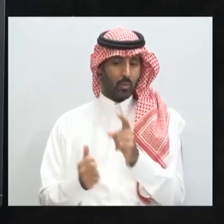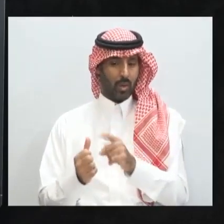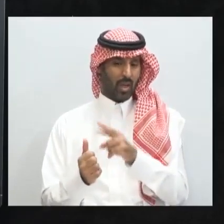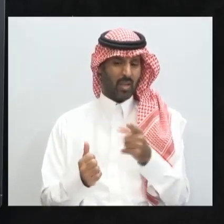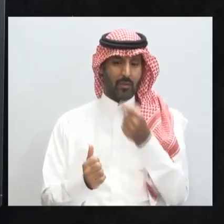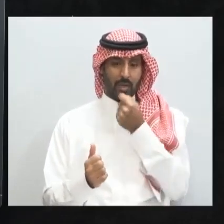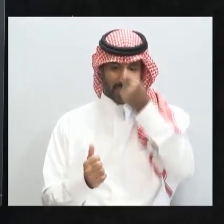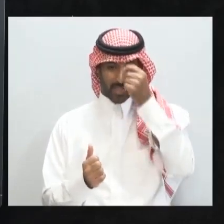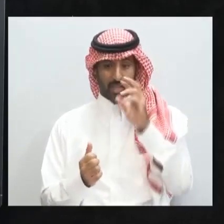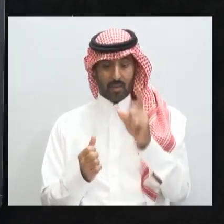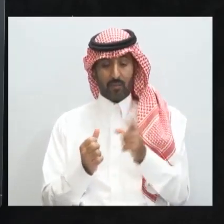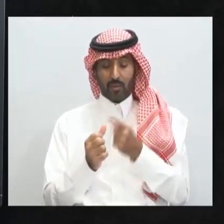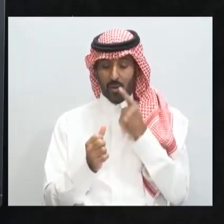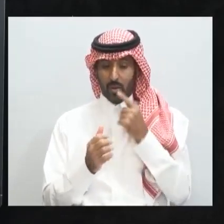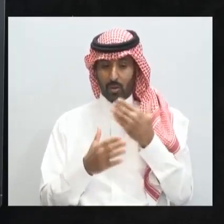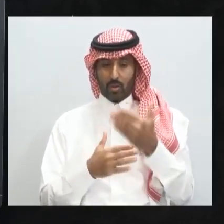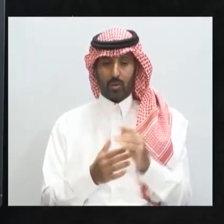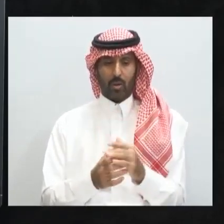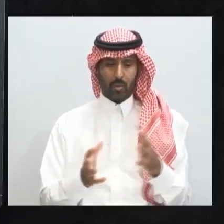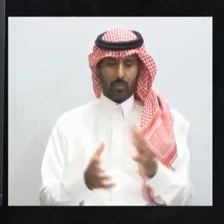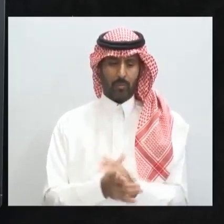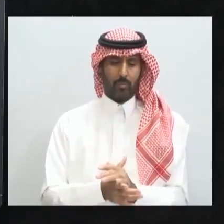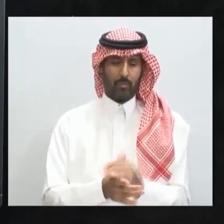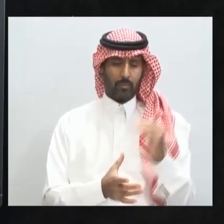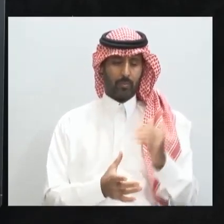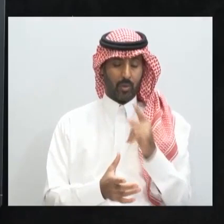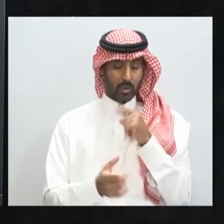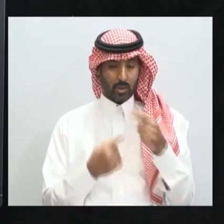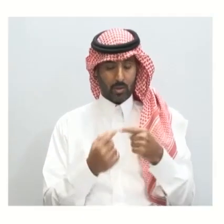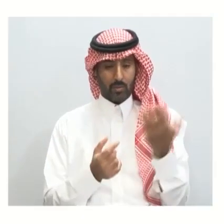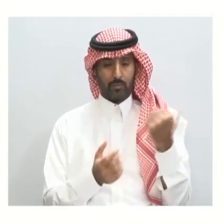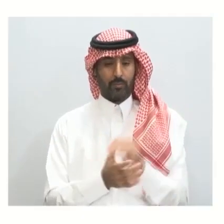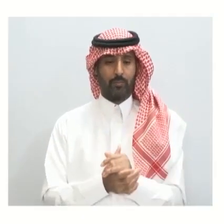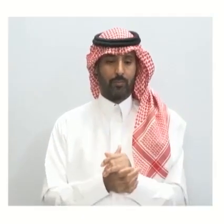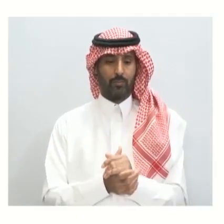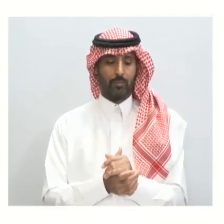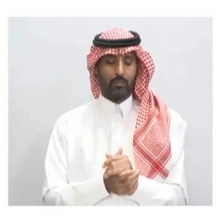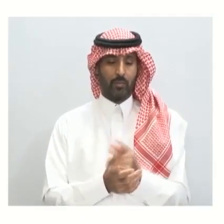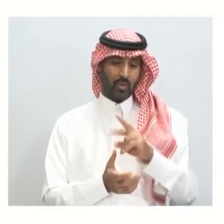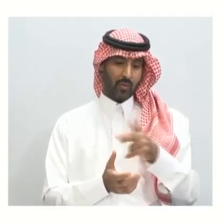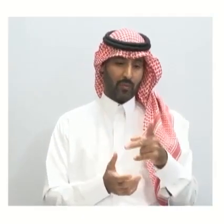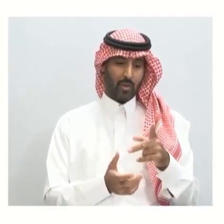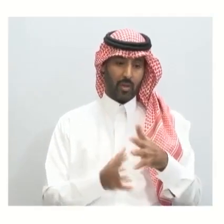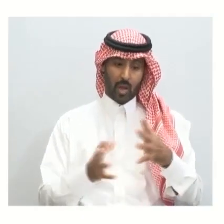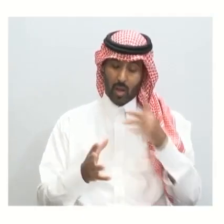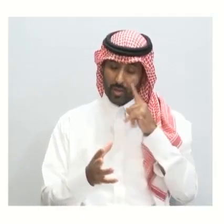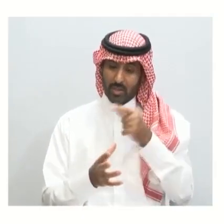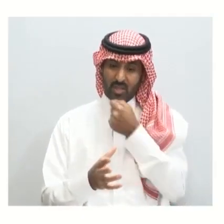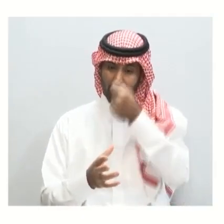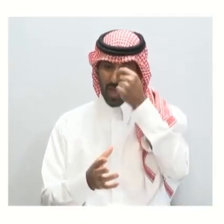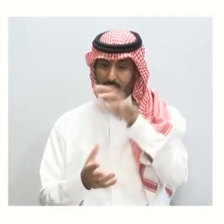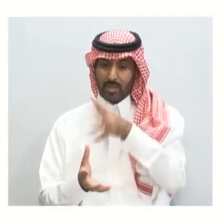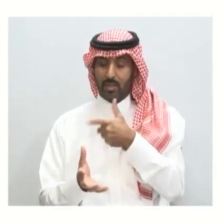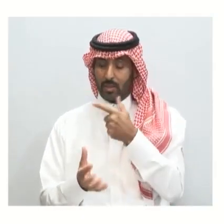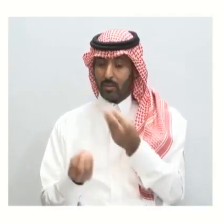of adjectives. We had gradable and non-gradable. And just to recall that we had the different intensifiers that are